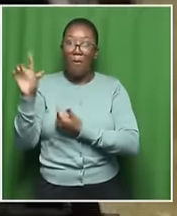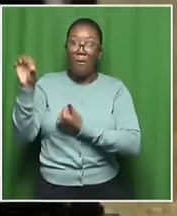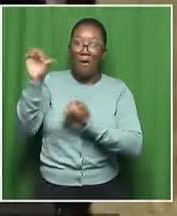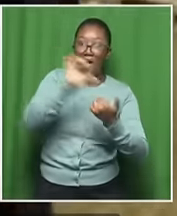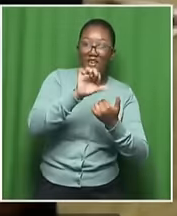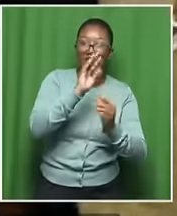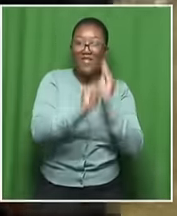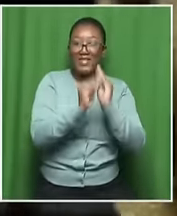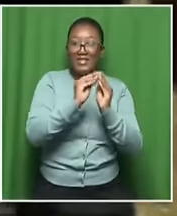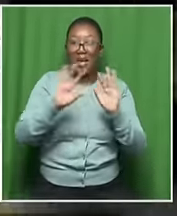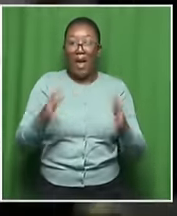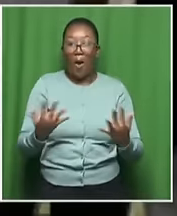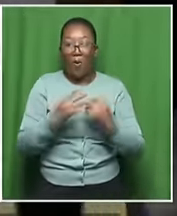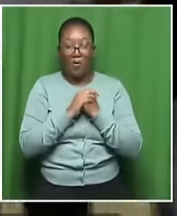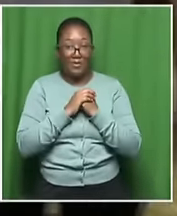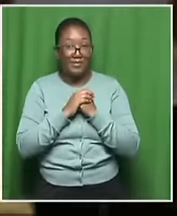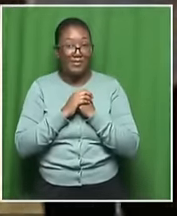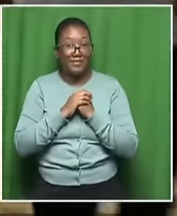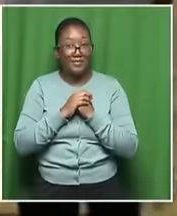and especially